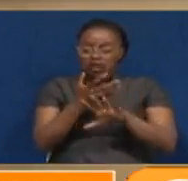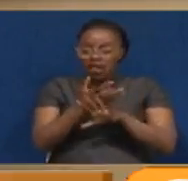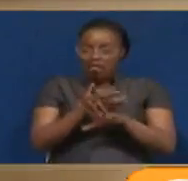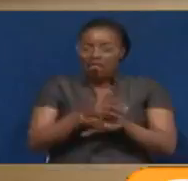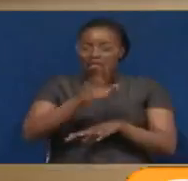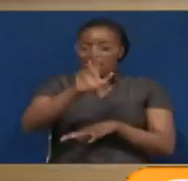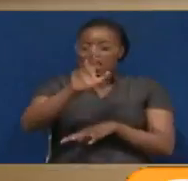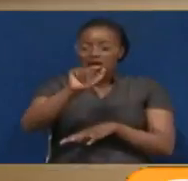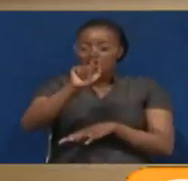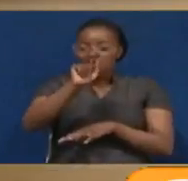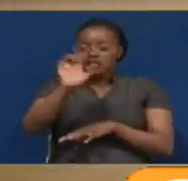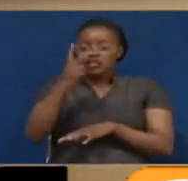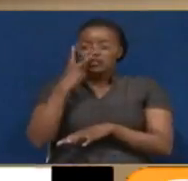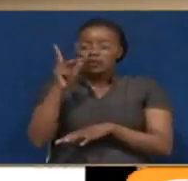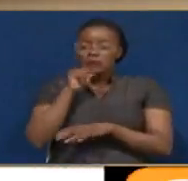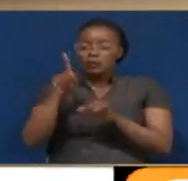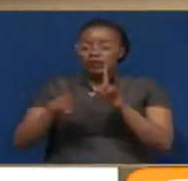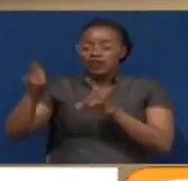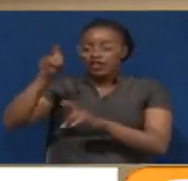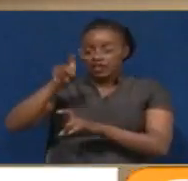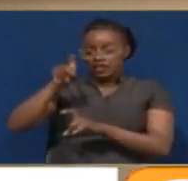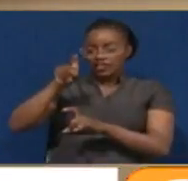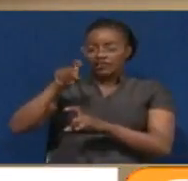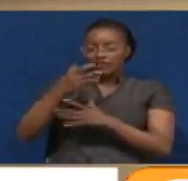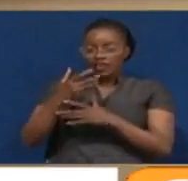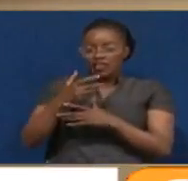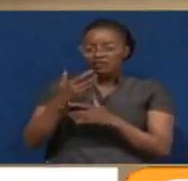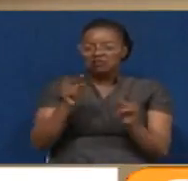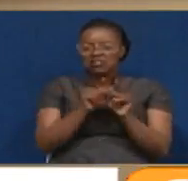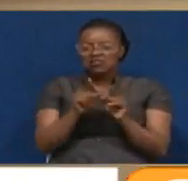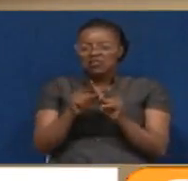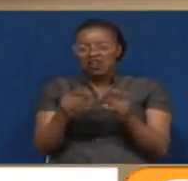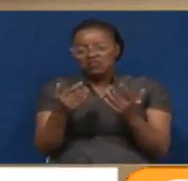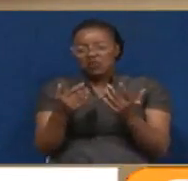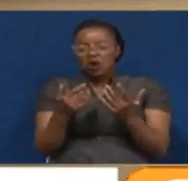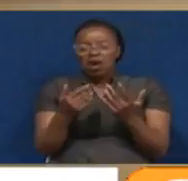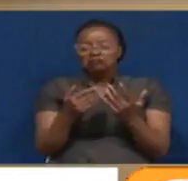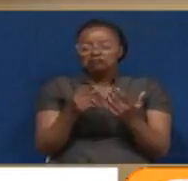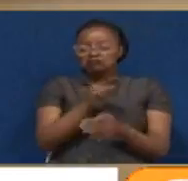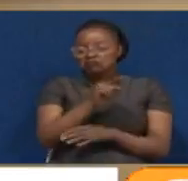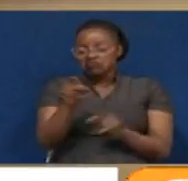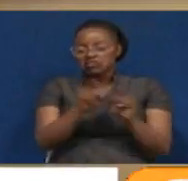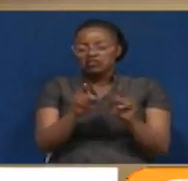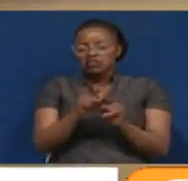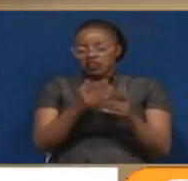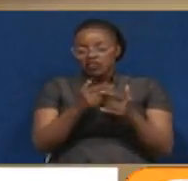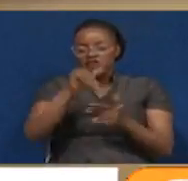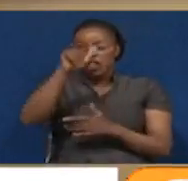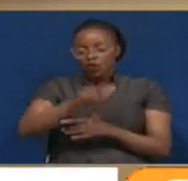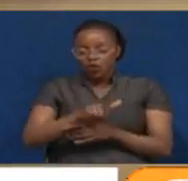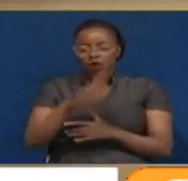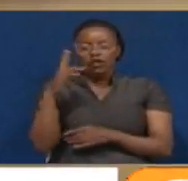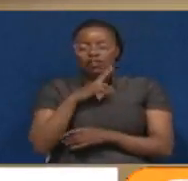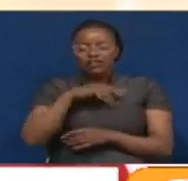rates. So you have seen increases in the premiums for fire and industrial all-risk